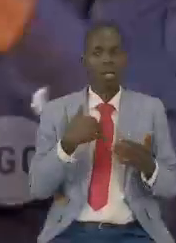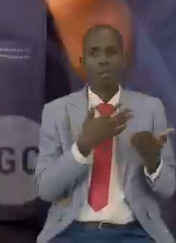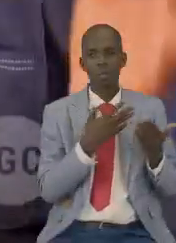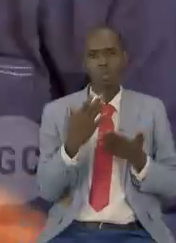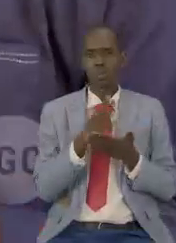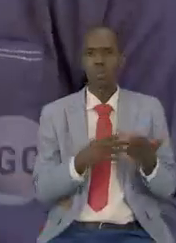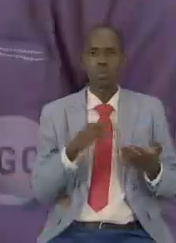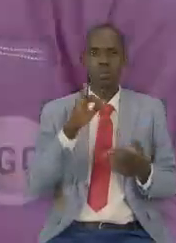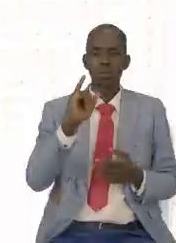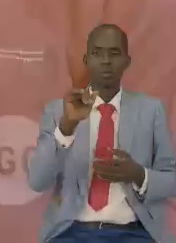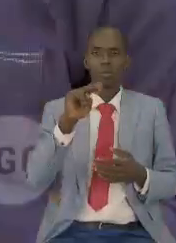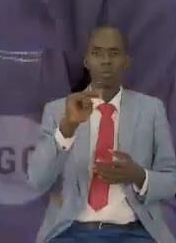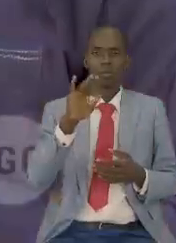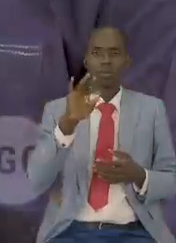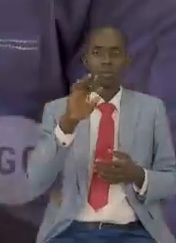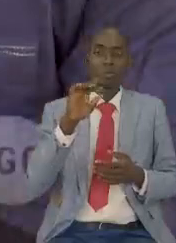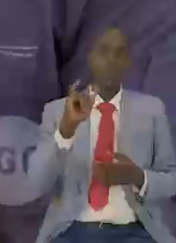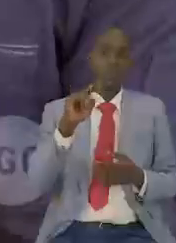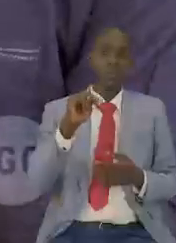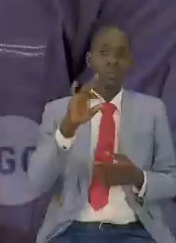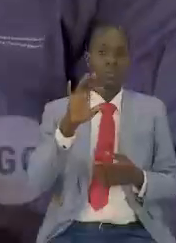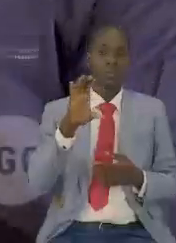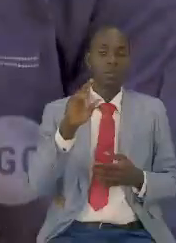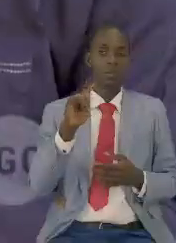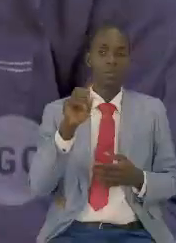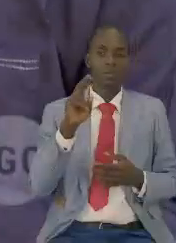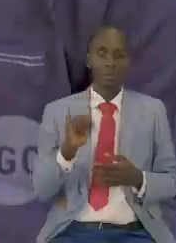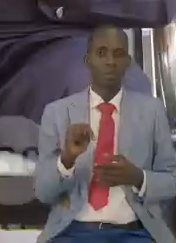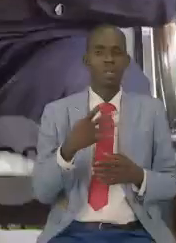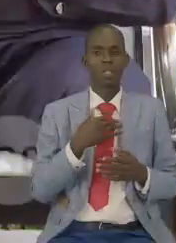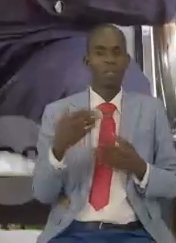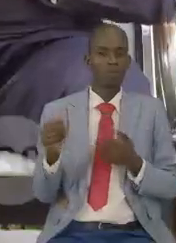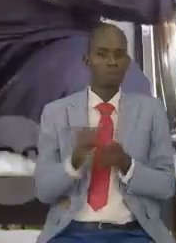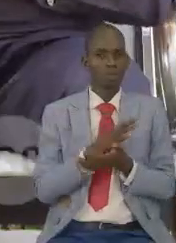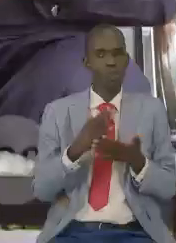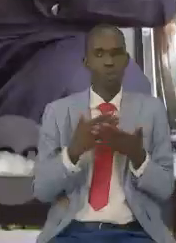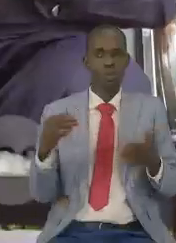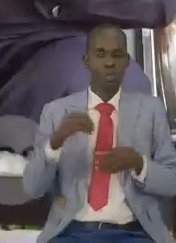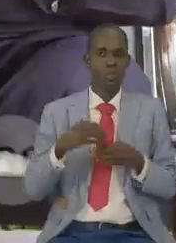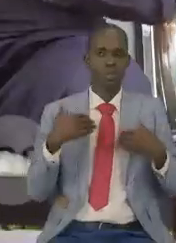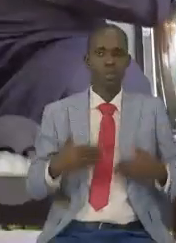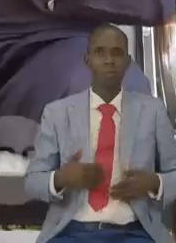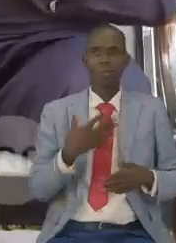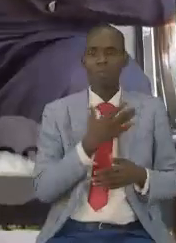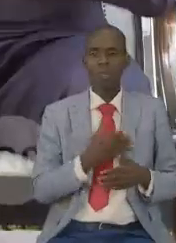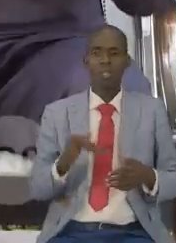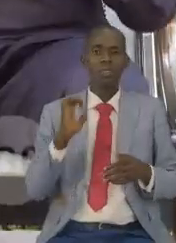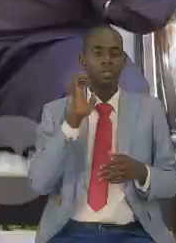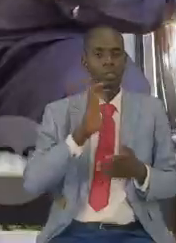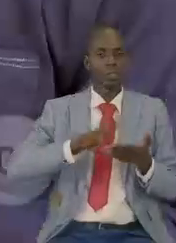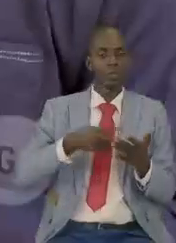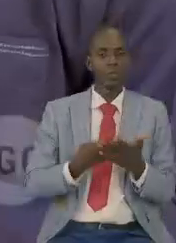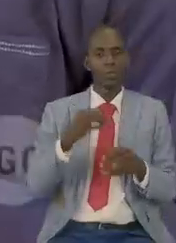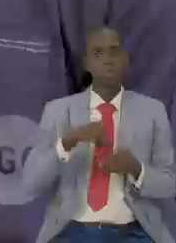major organs. And then he was at the state of coma, and then there was no